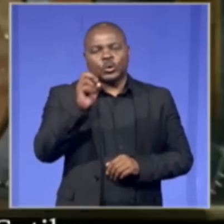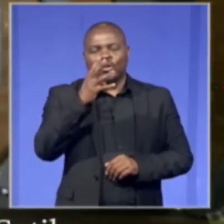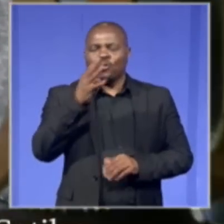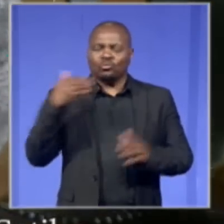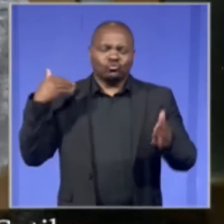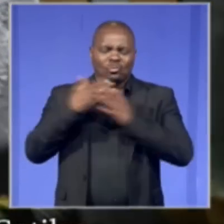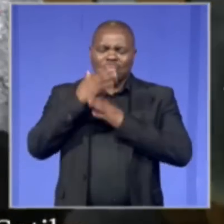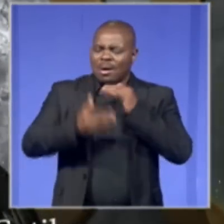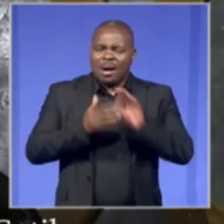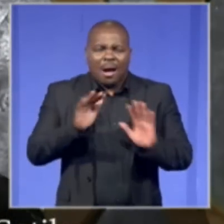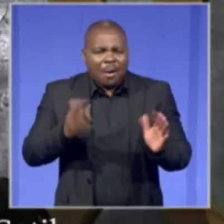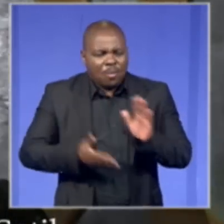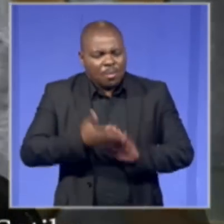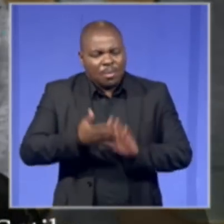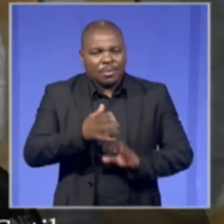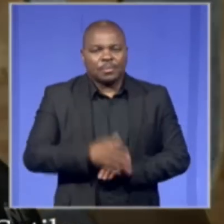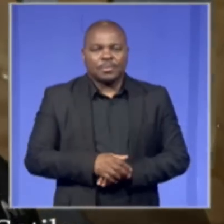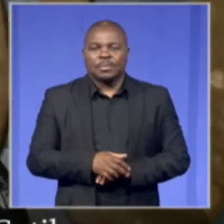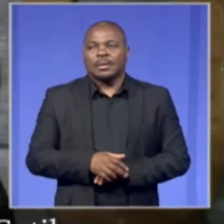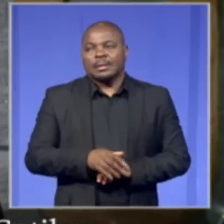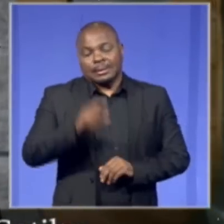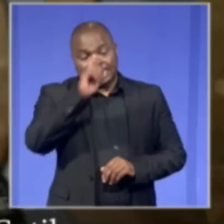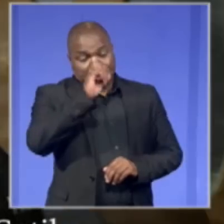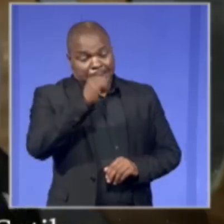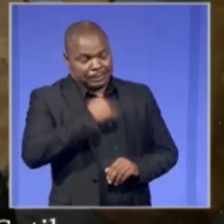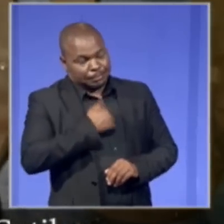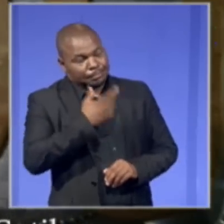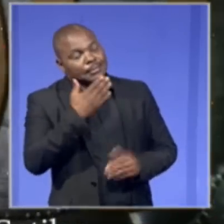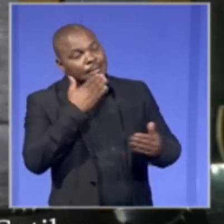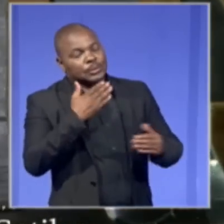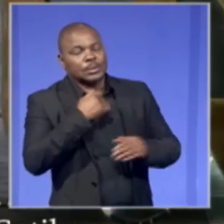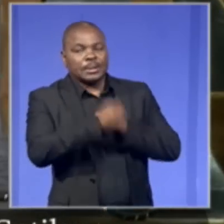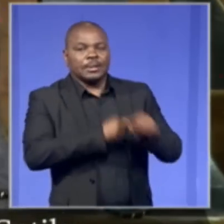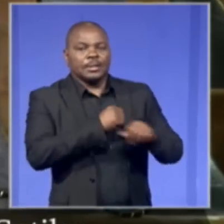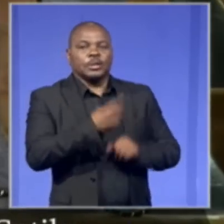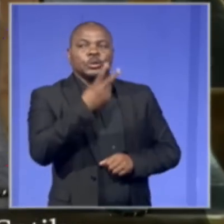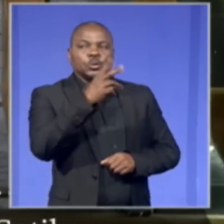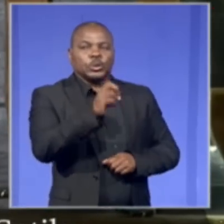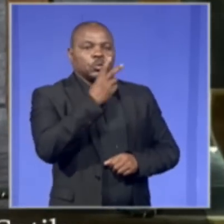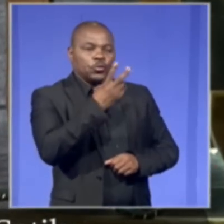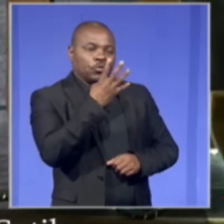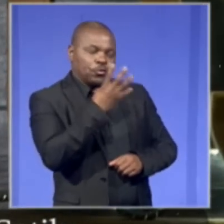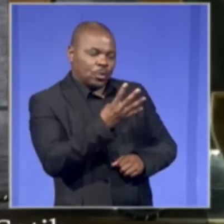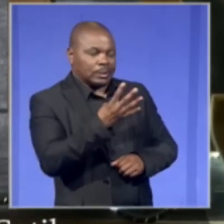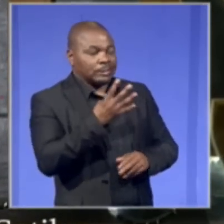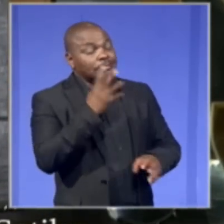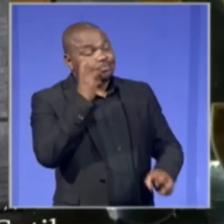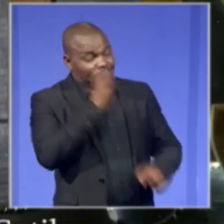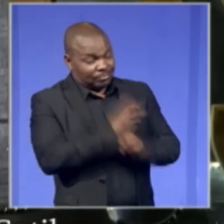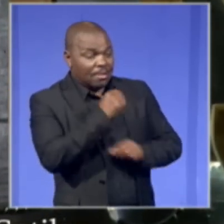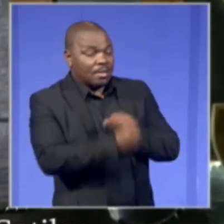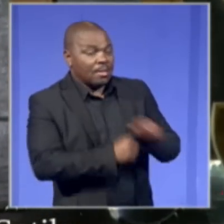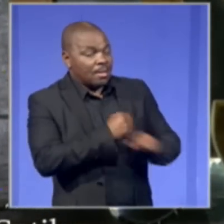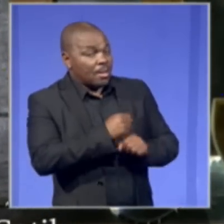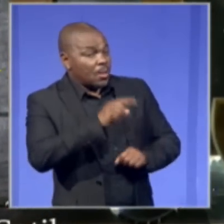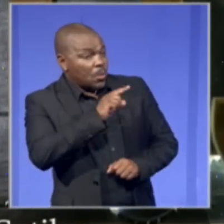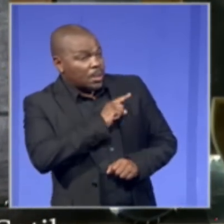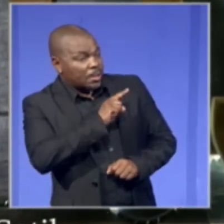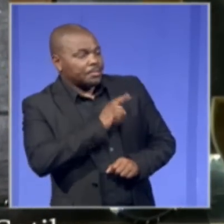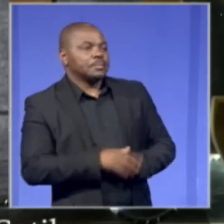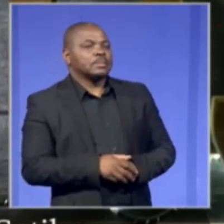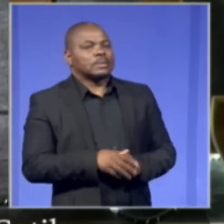o tsamaile jang ke a leboga ausi ngwaga wa 2024 nkare ne le ngwaga o thatanyana because go ne go la